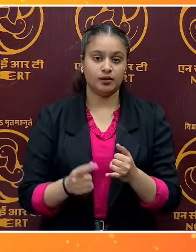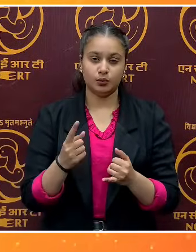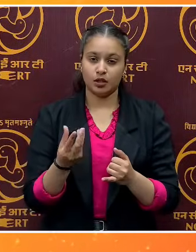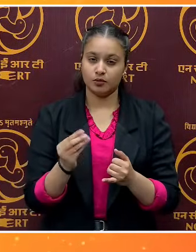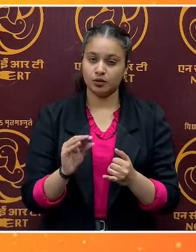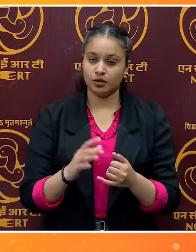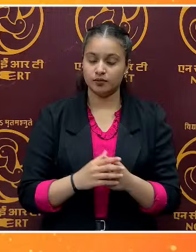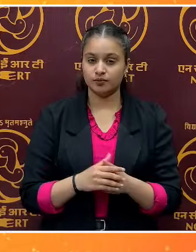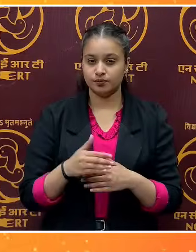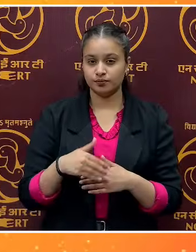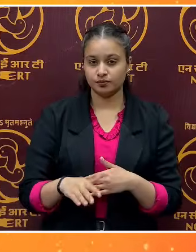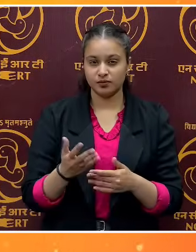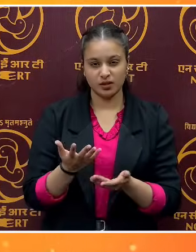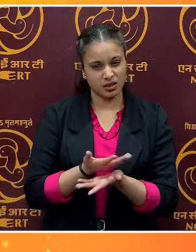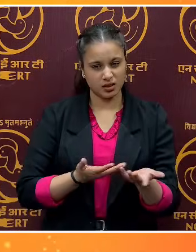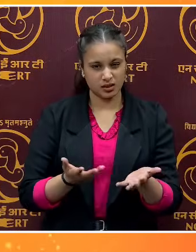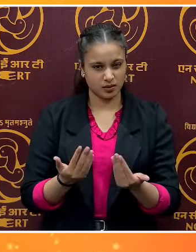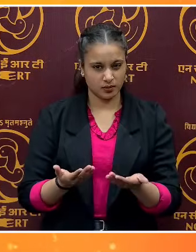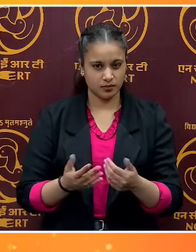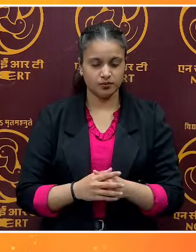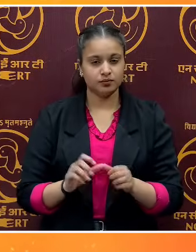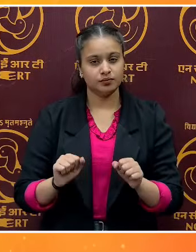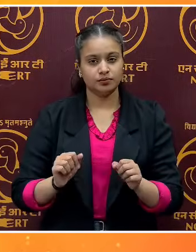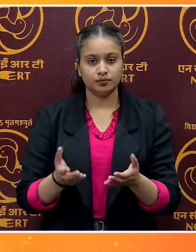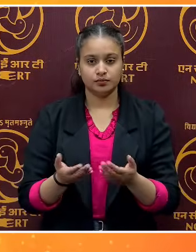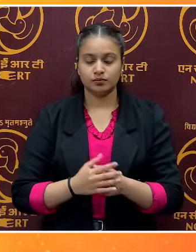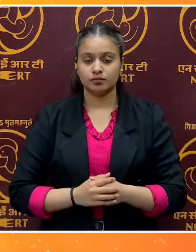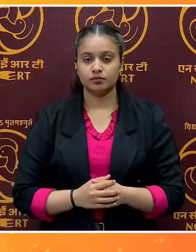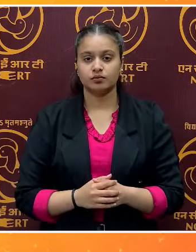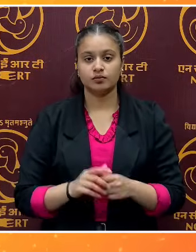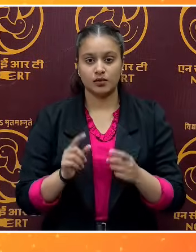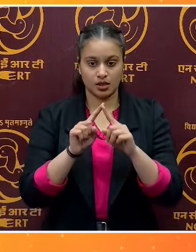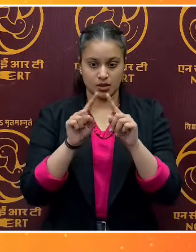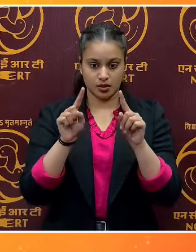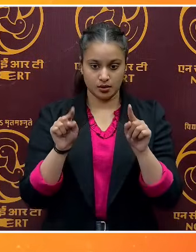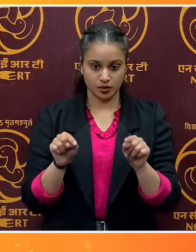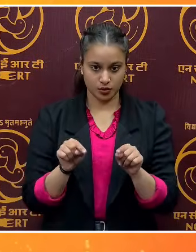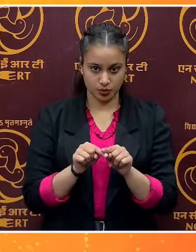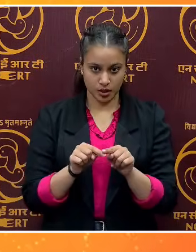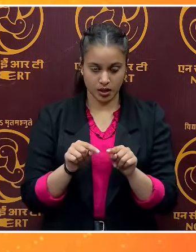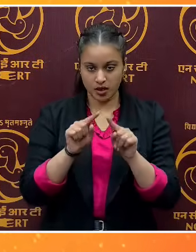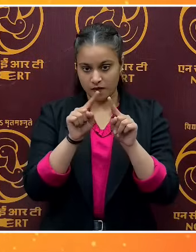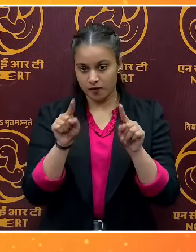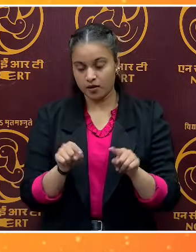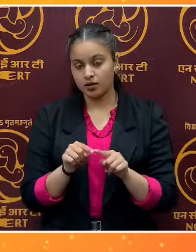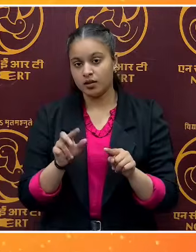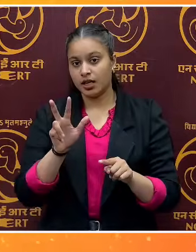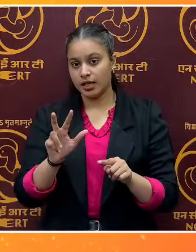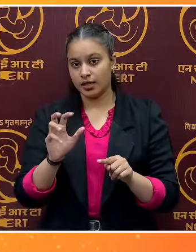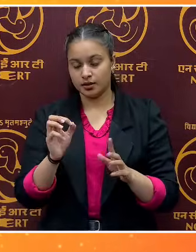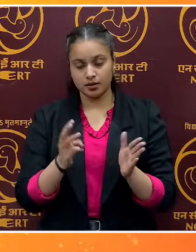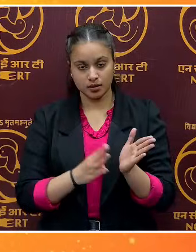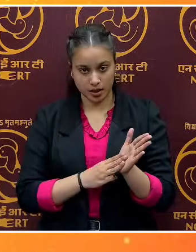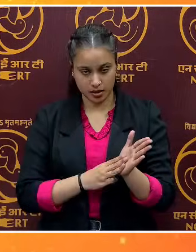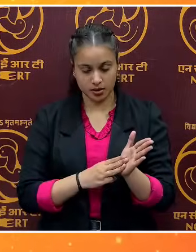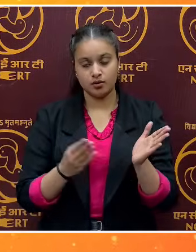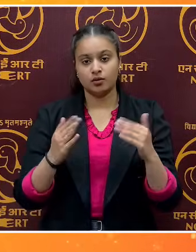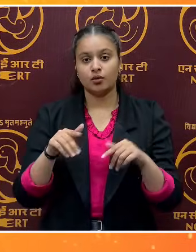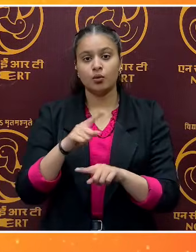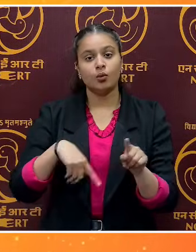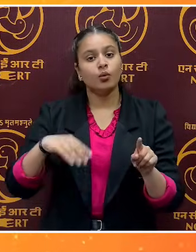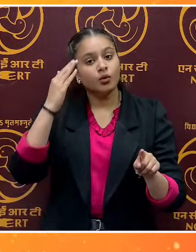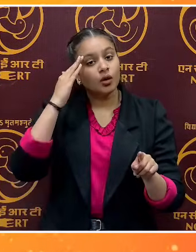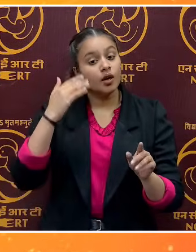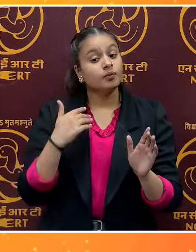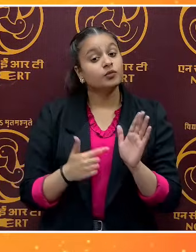Can we just discuss, Renuji? Yes, here we have a square with side length 8 centimeters, and you have